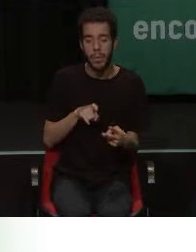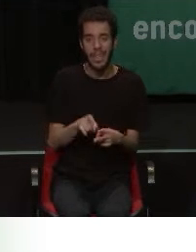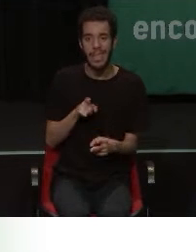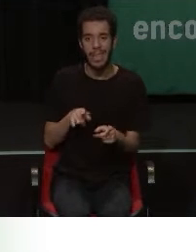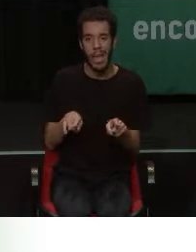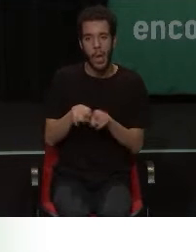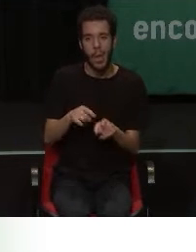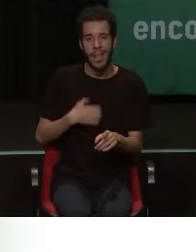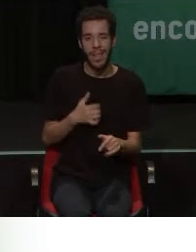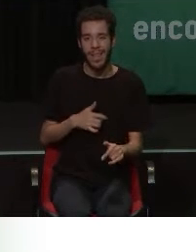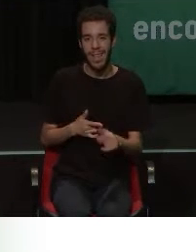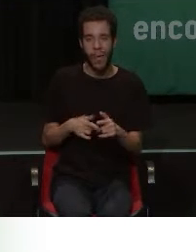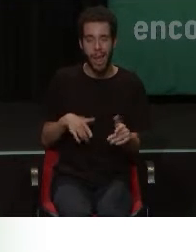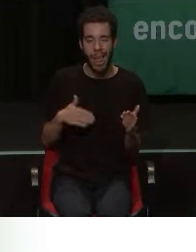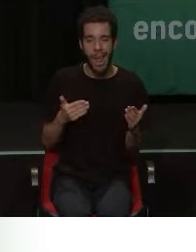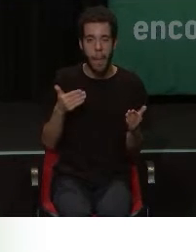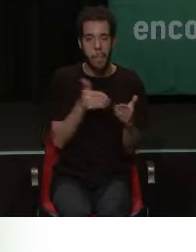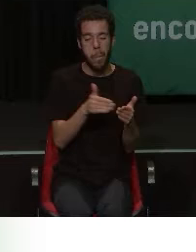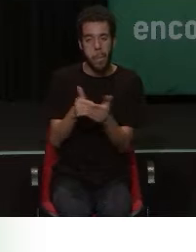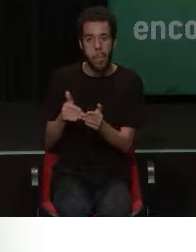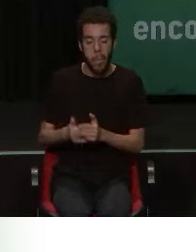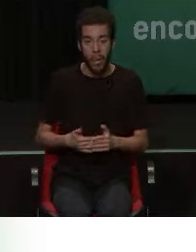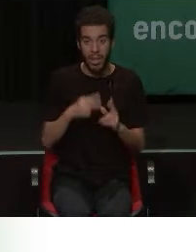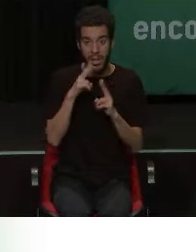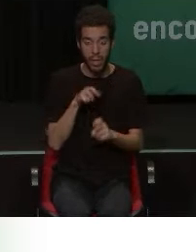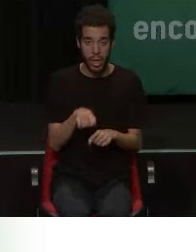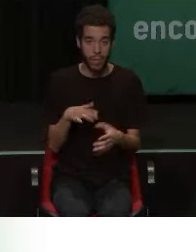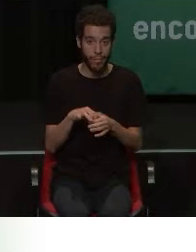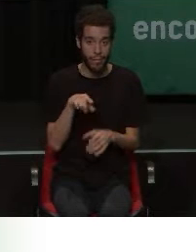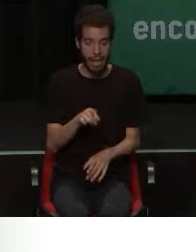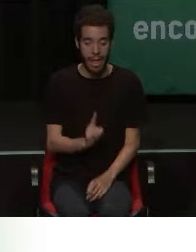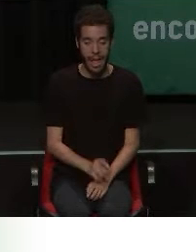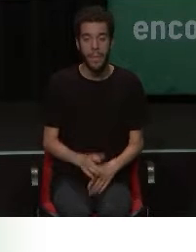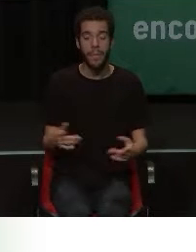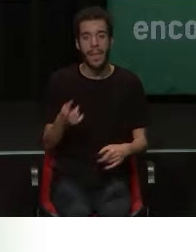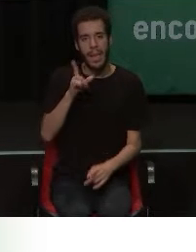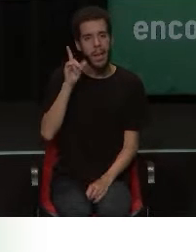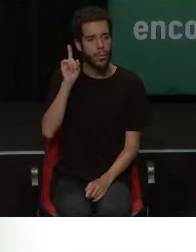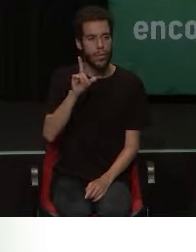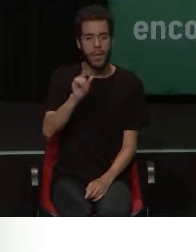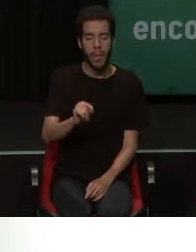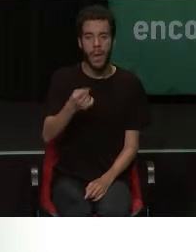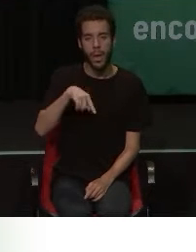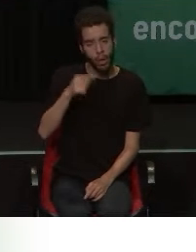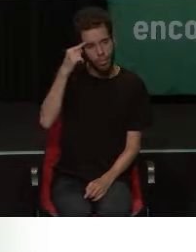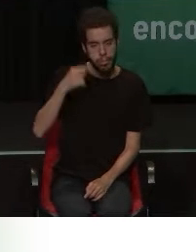of new resistance to new molecules in the studied populations. It is also very